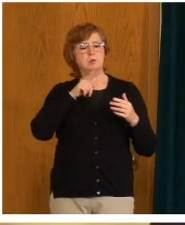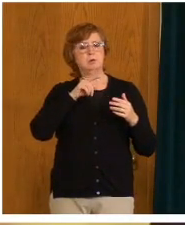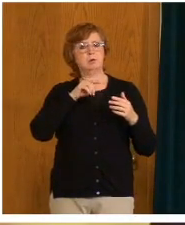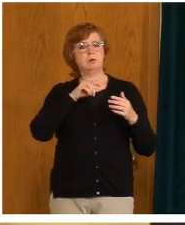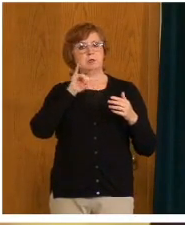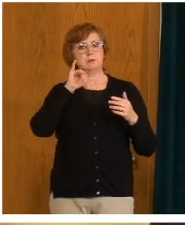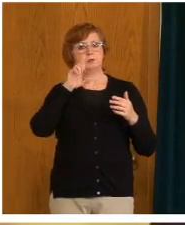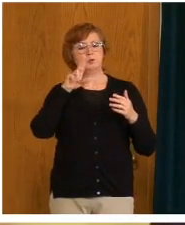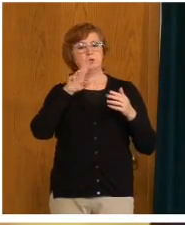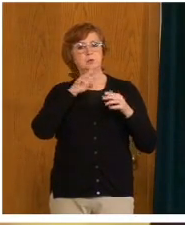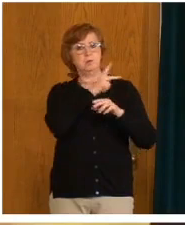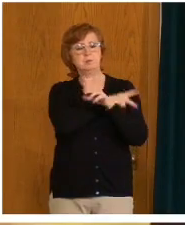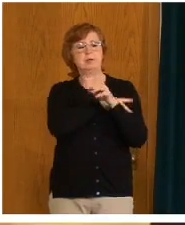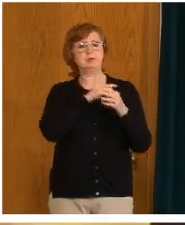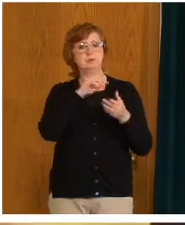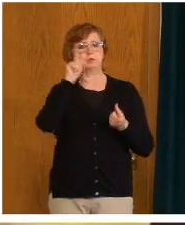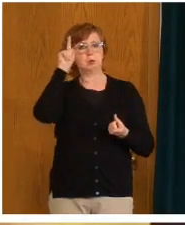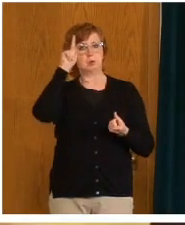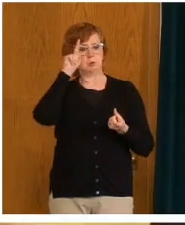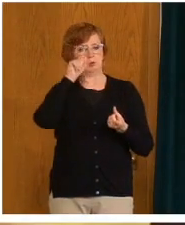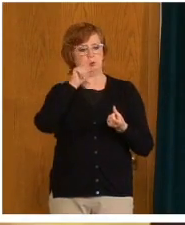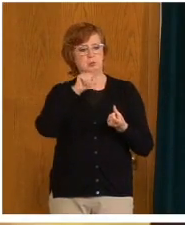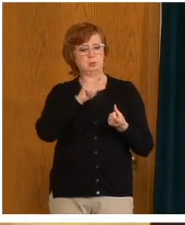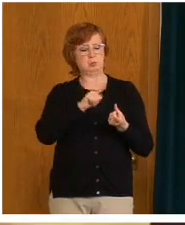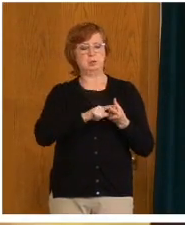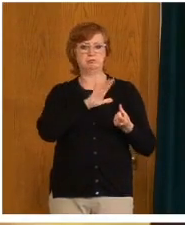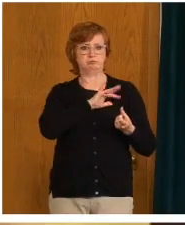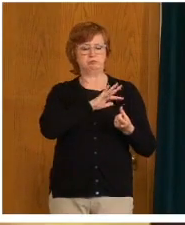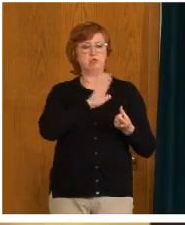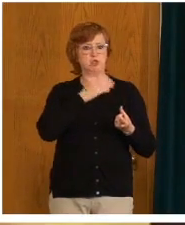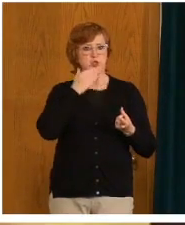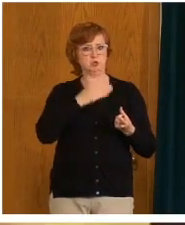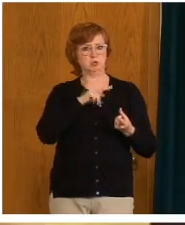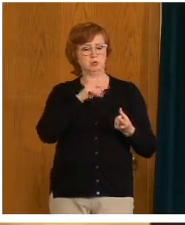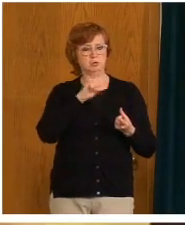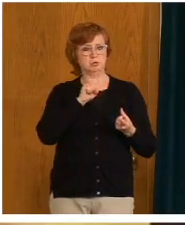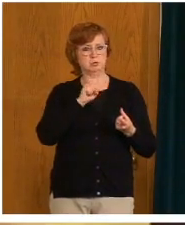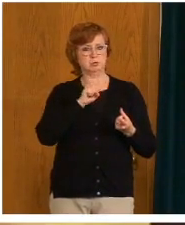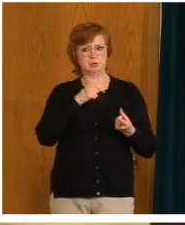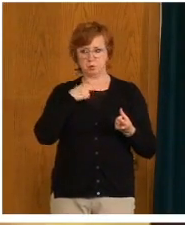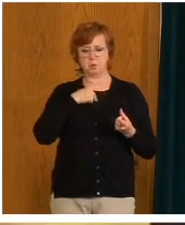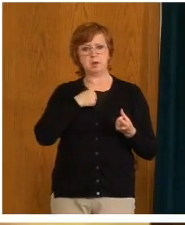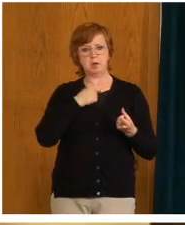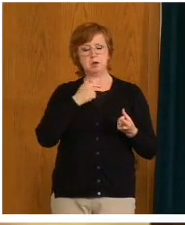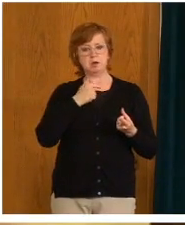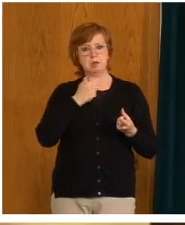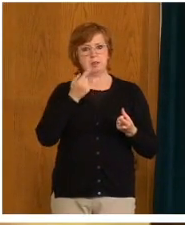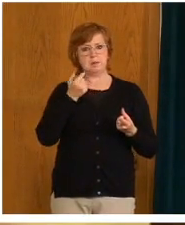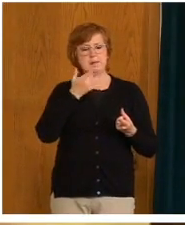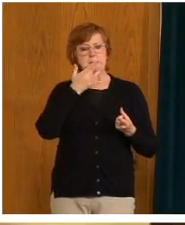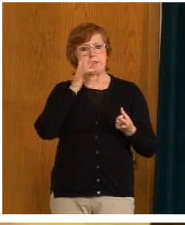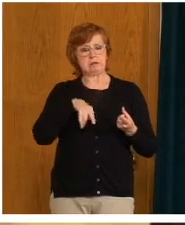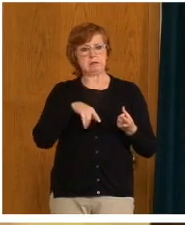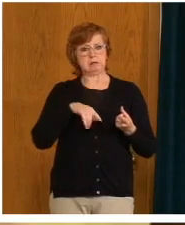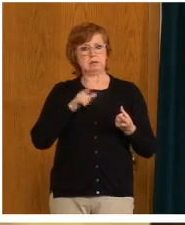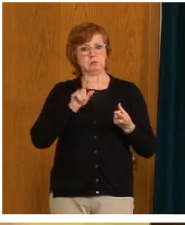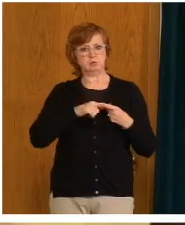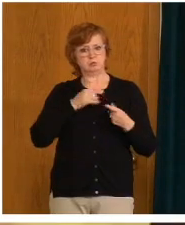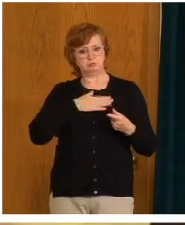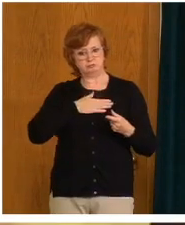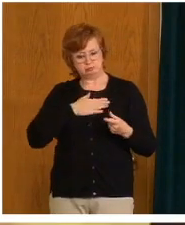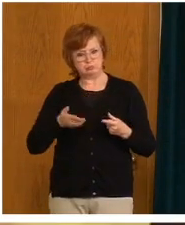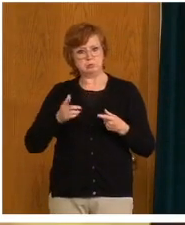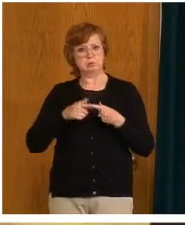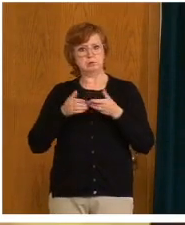and fortunate to have some provincial capacity to offer our neighbors and fellow